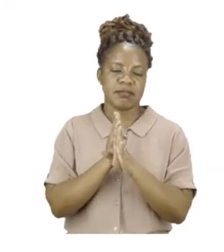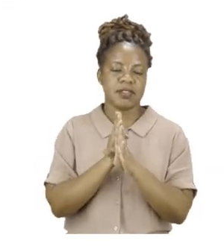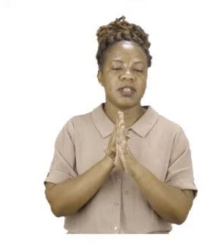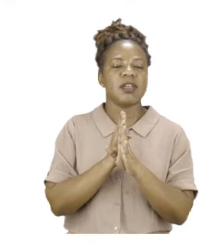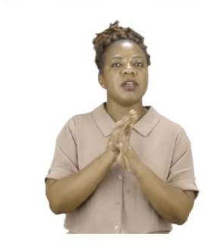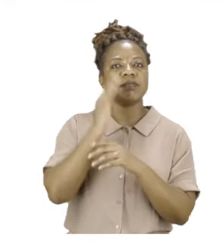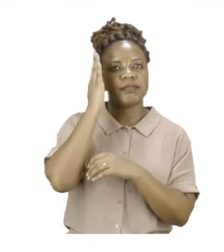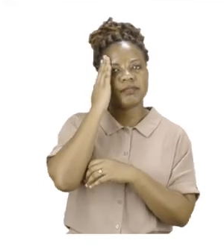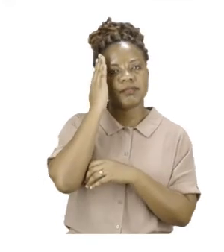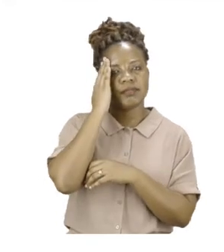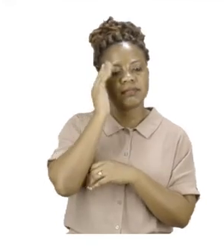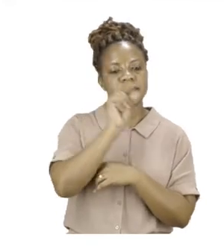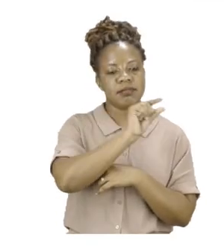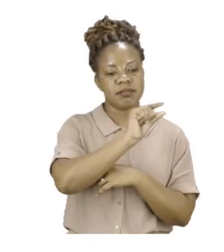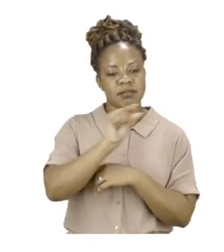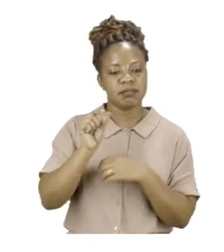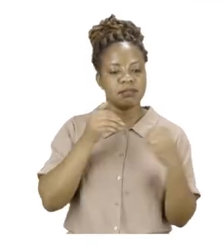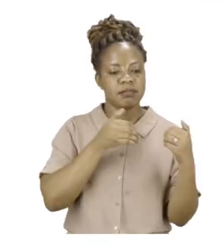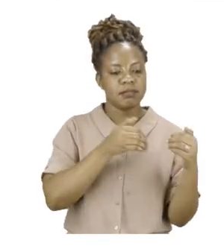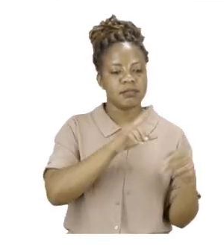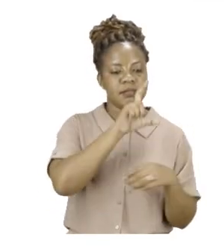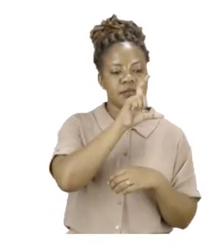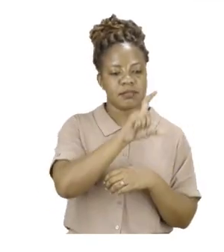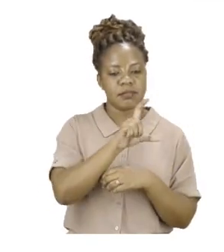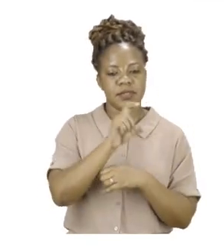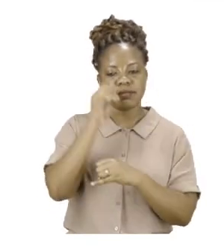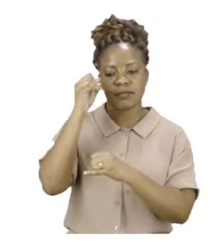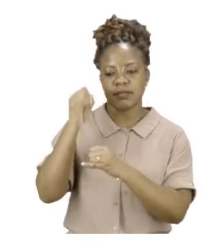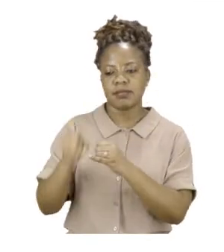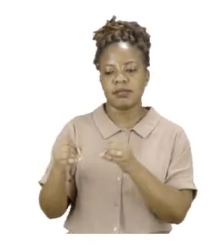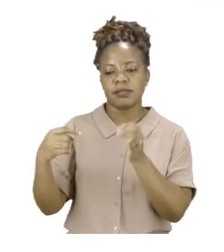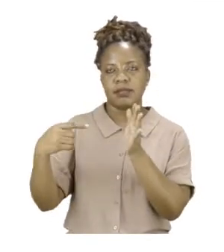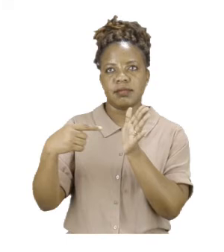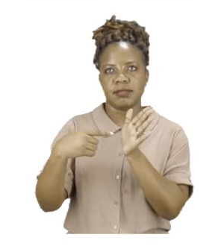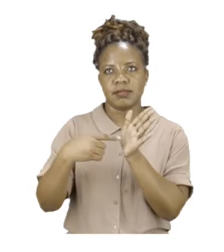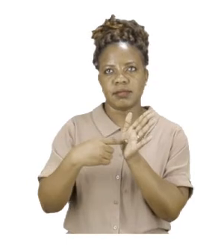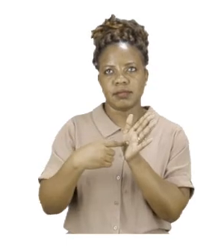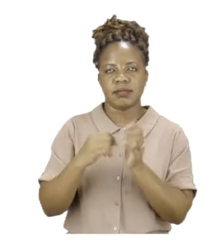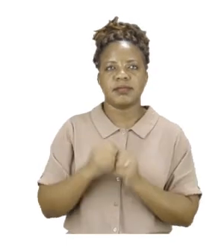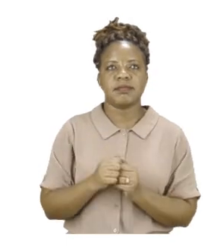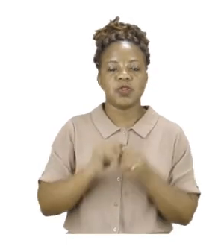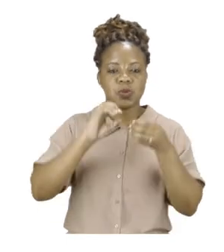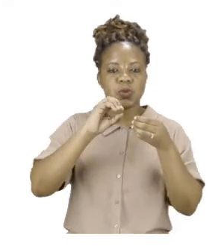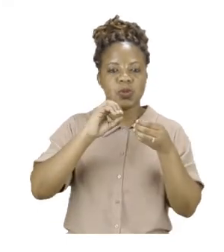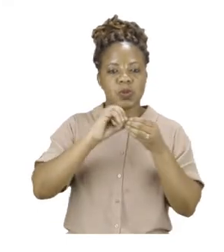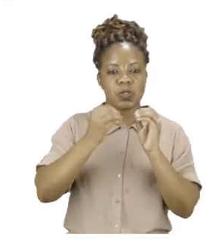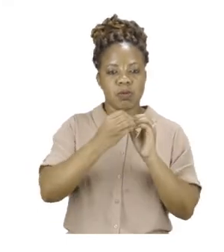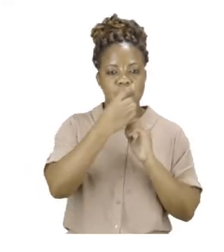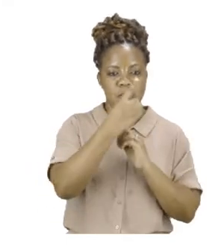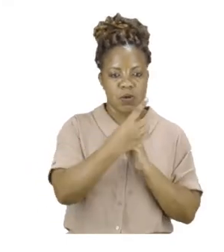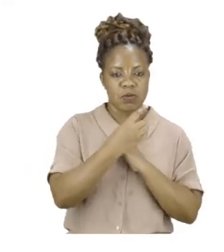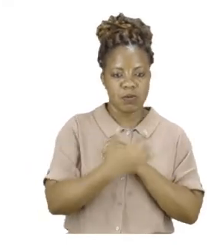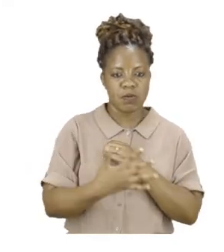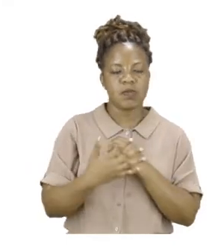and ends with a full stop. We are going to do number 1 and number 5 together. So let's take a look